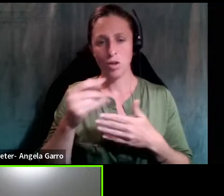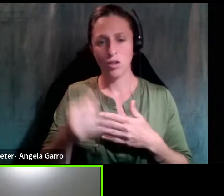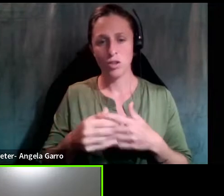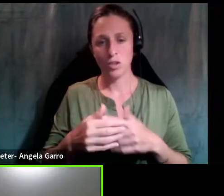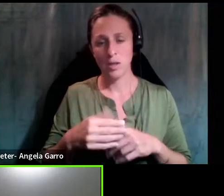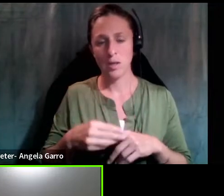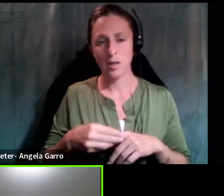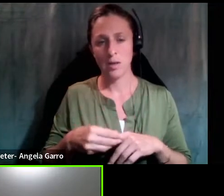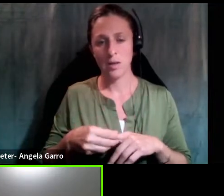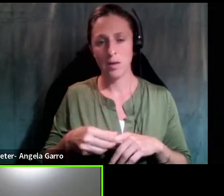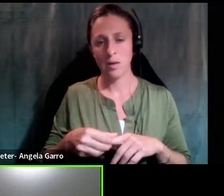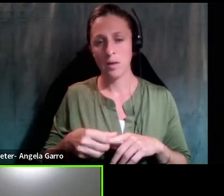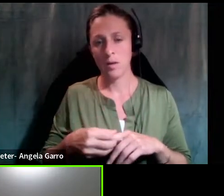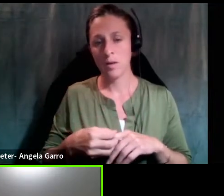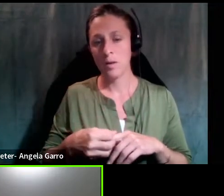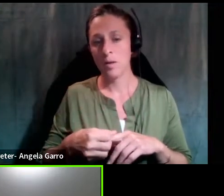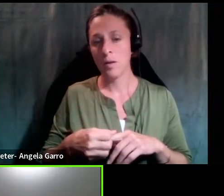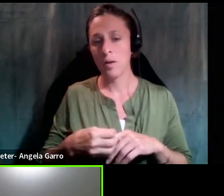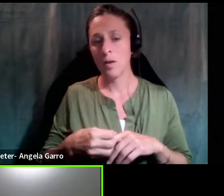You have any idea?